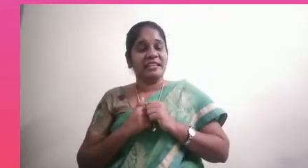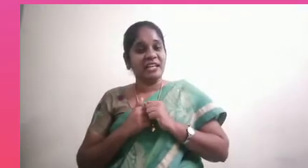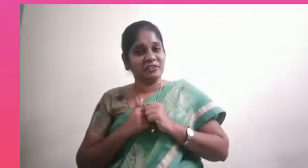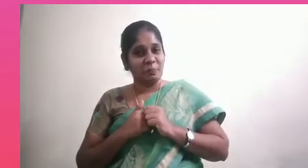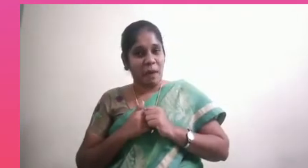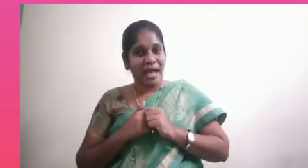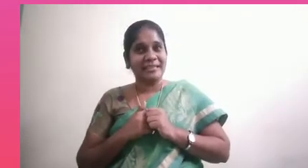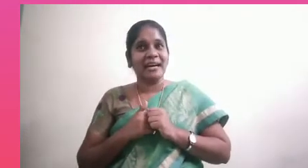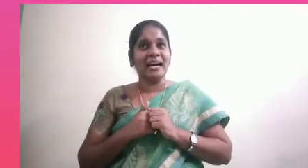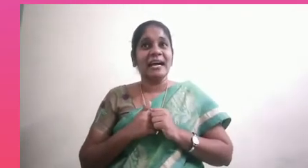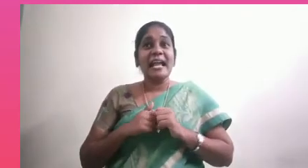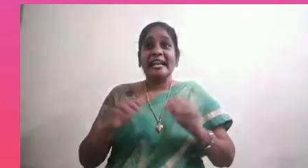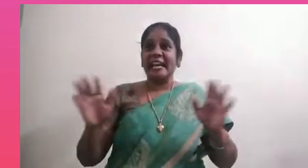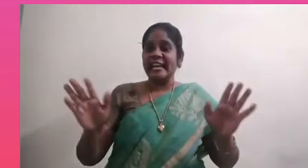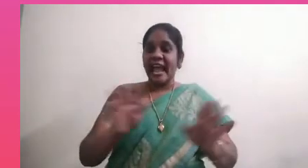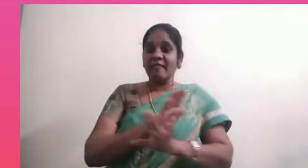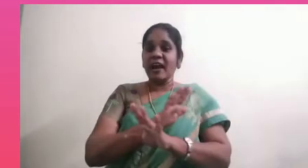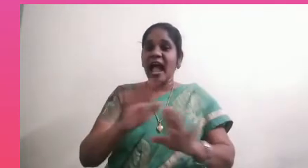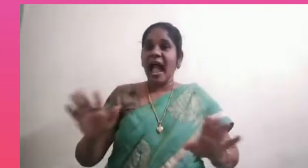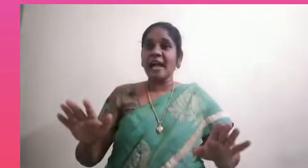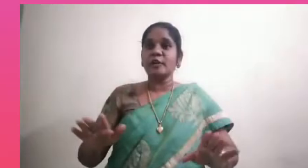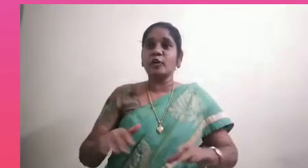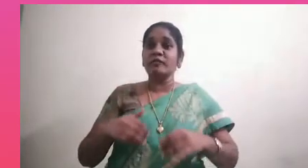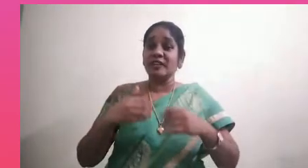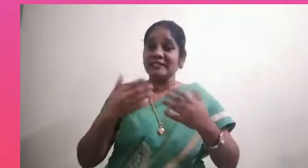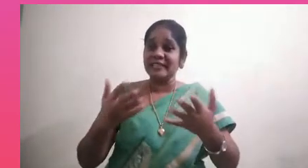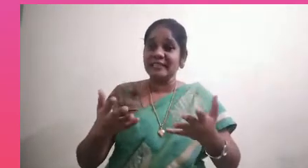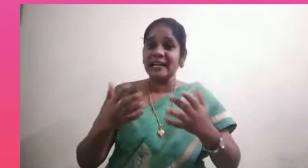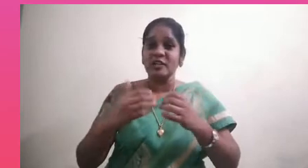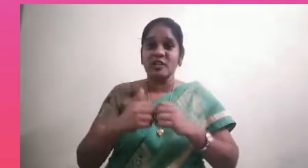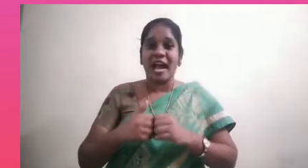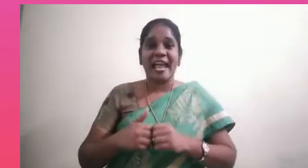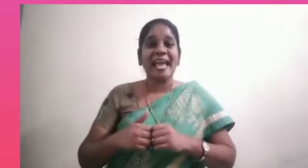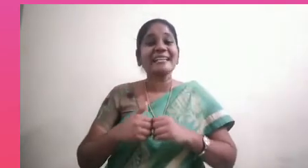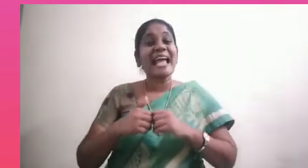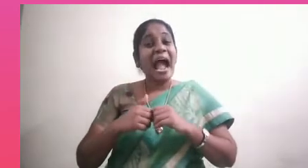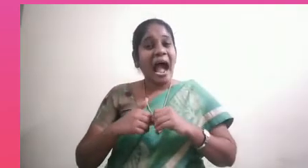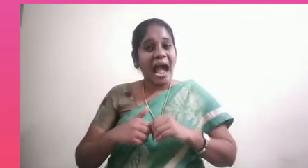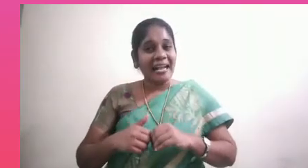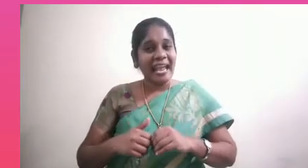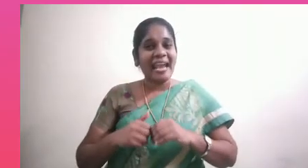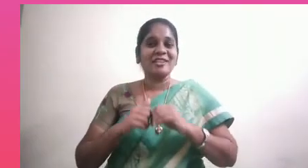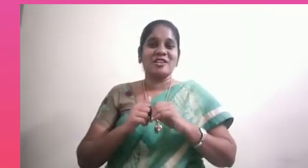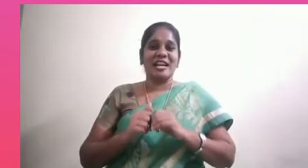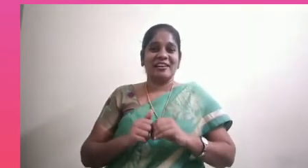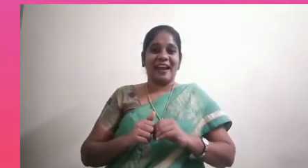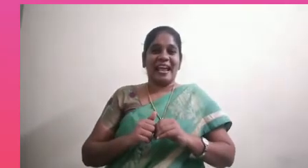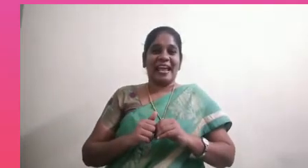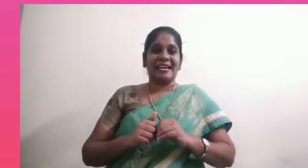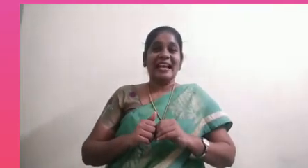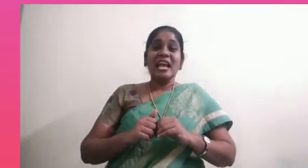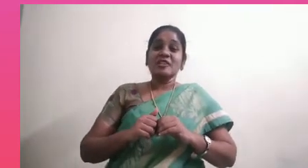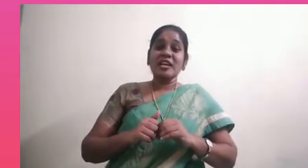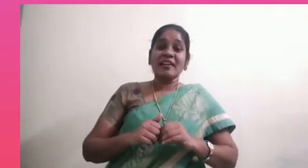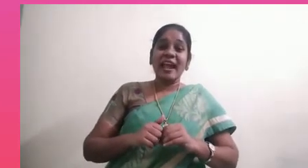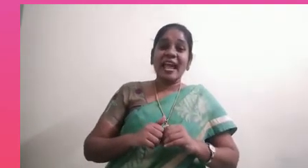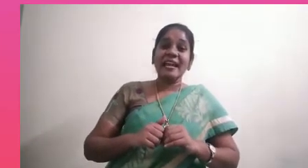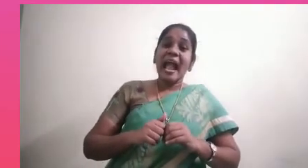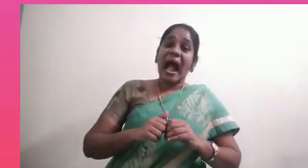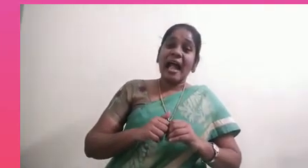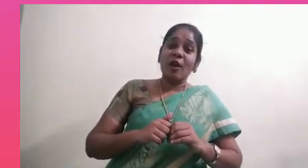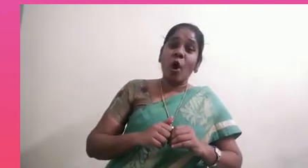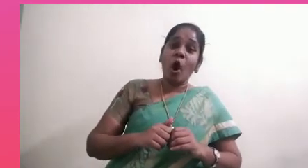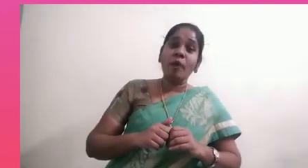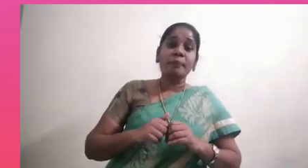after with his mother. He never had to visit the giant again, children.